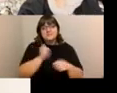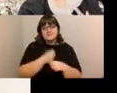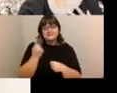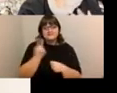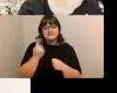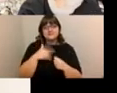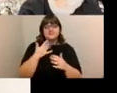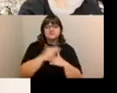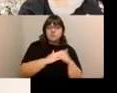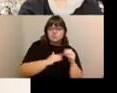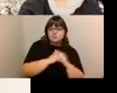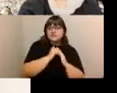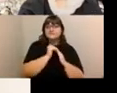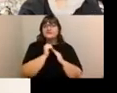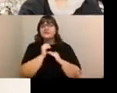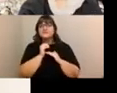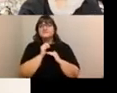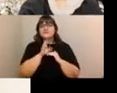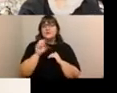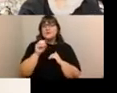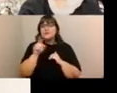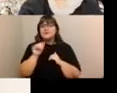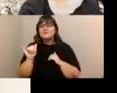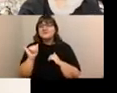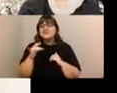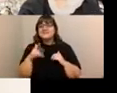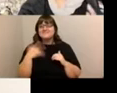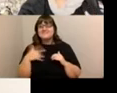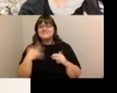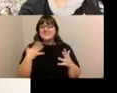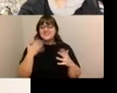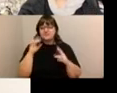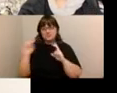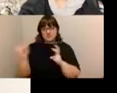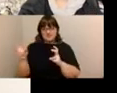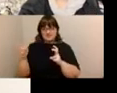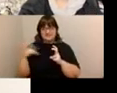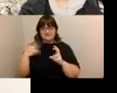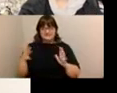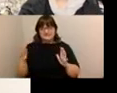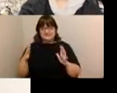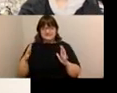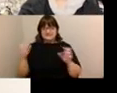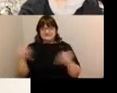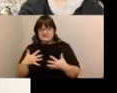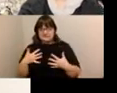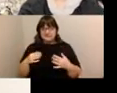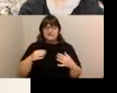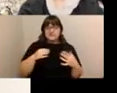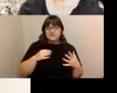comforting for a topic that was not really those things. And so this piece was about invisibility